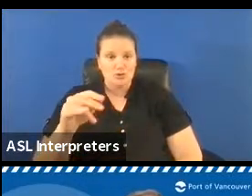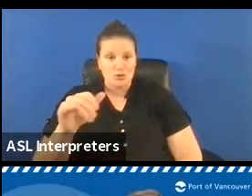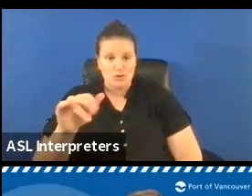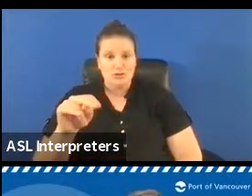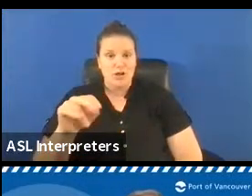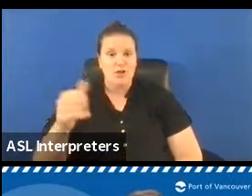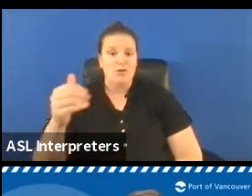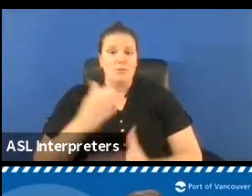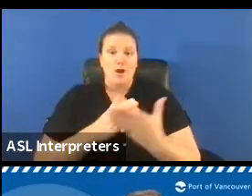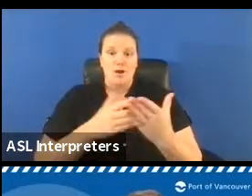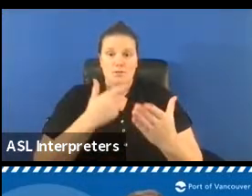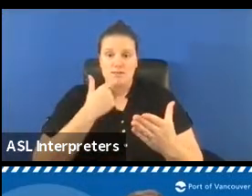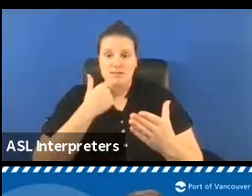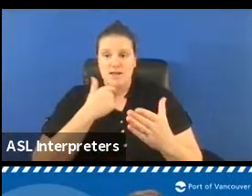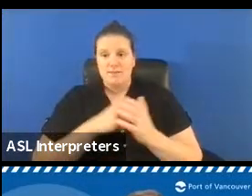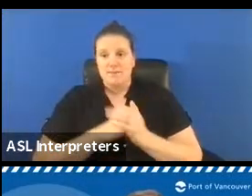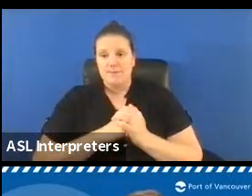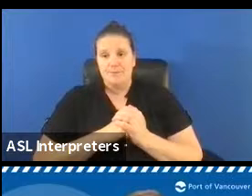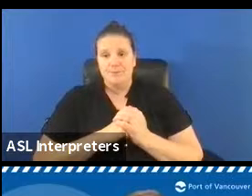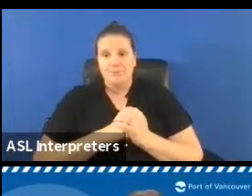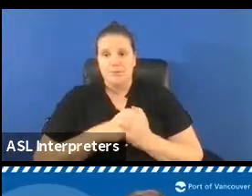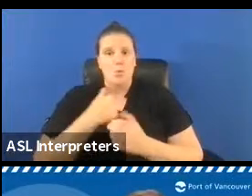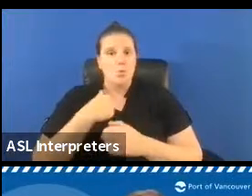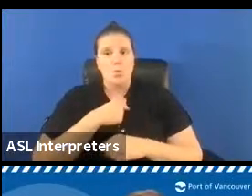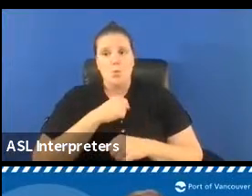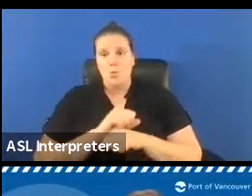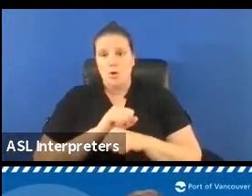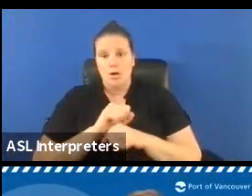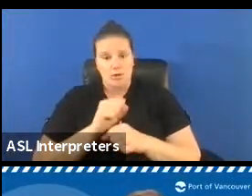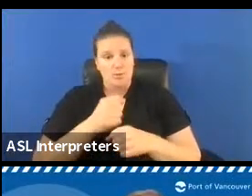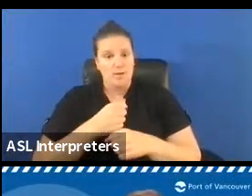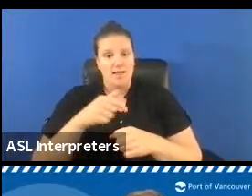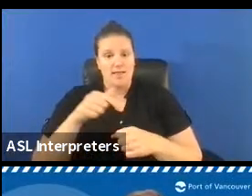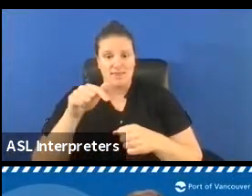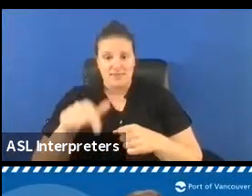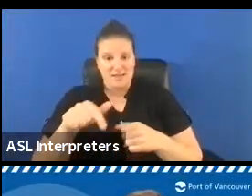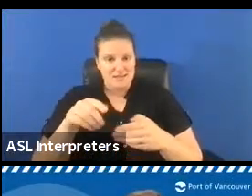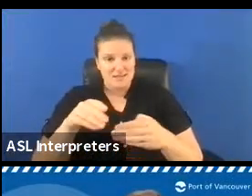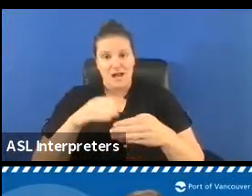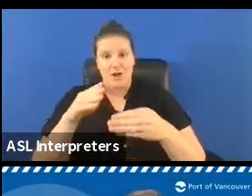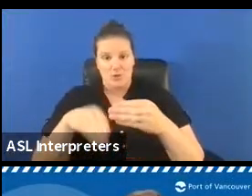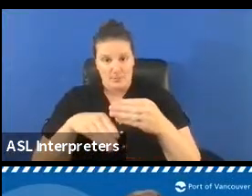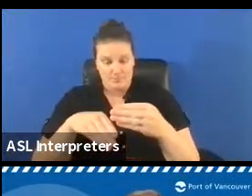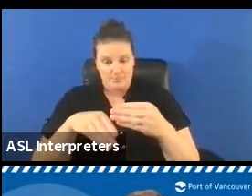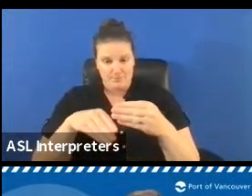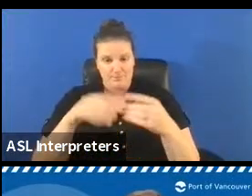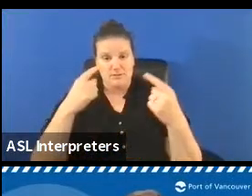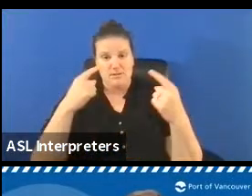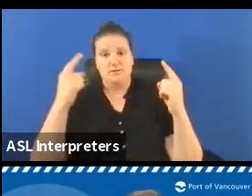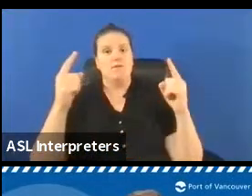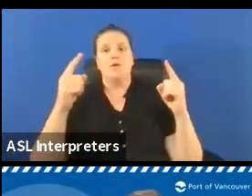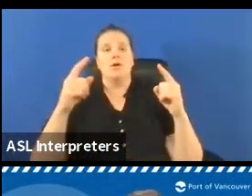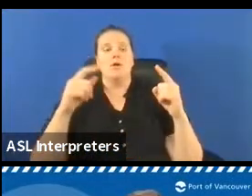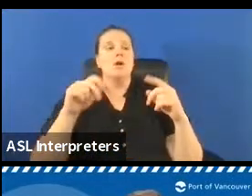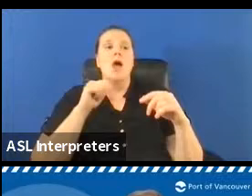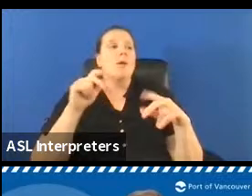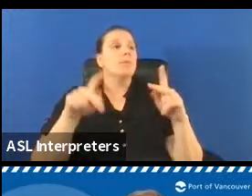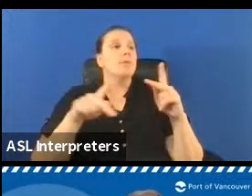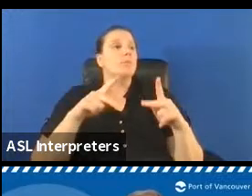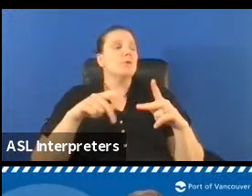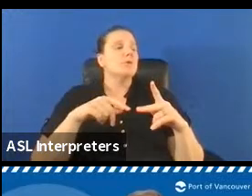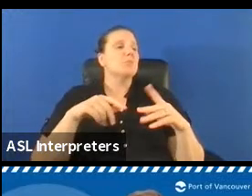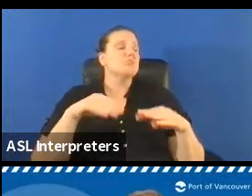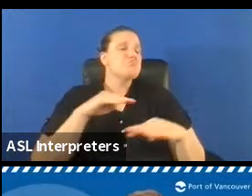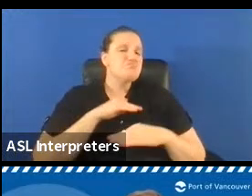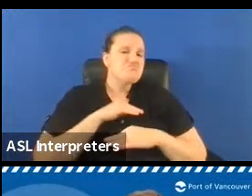is we are working to make the substantive outcome not just what people can live with, but what people are proud